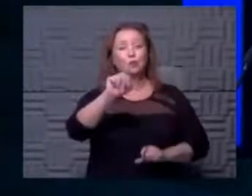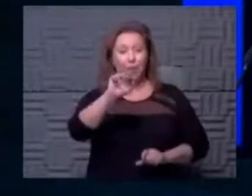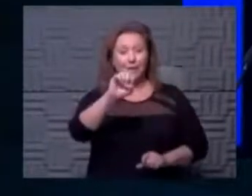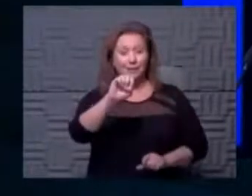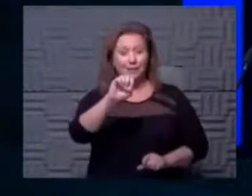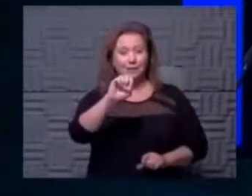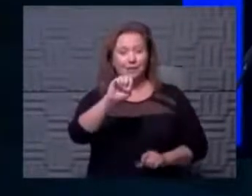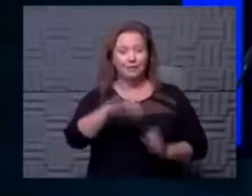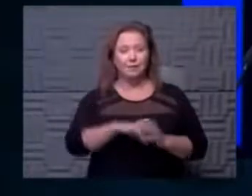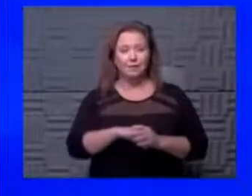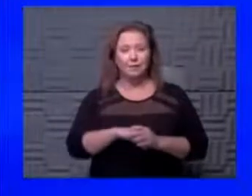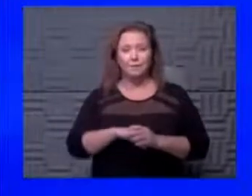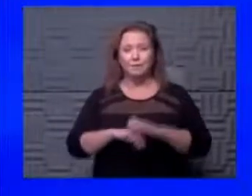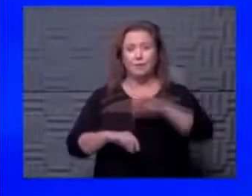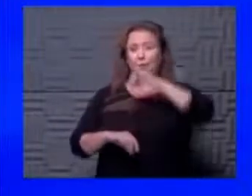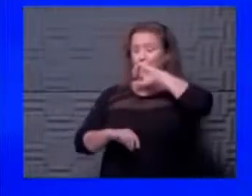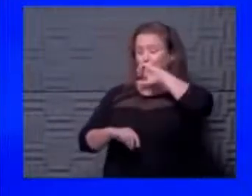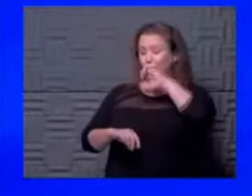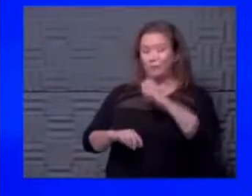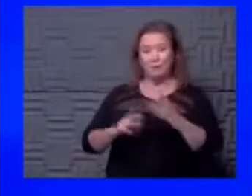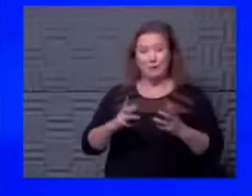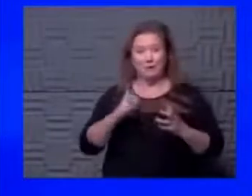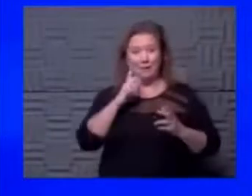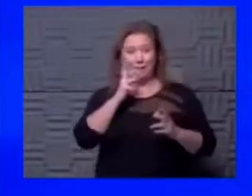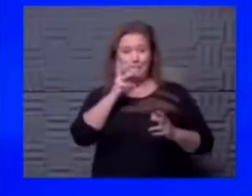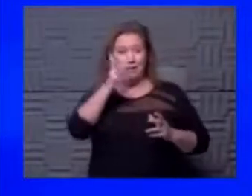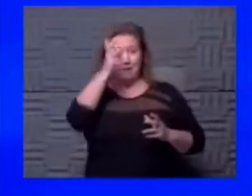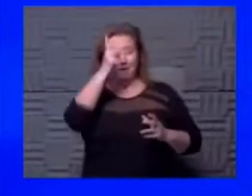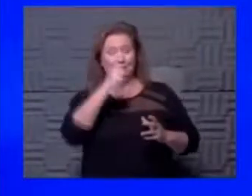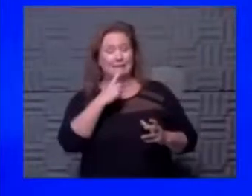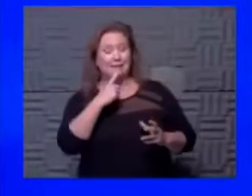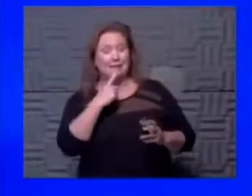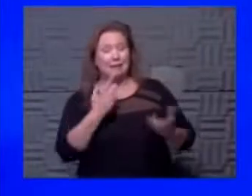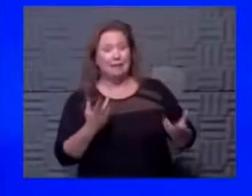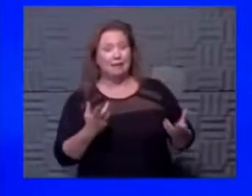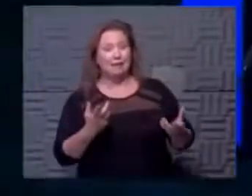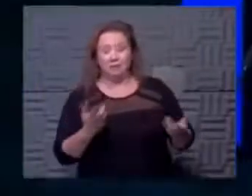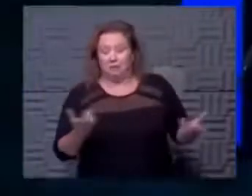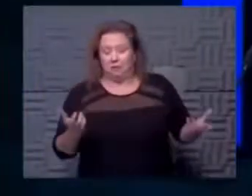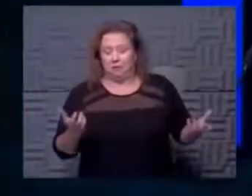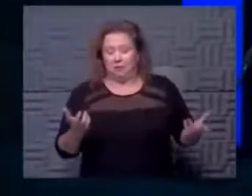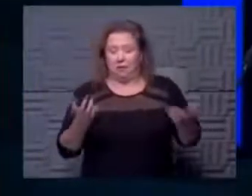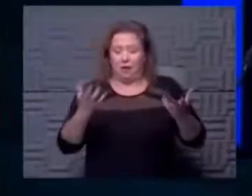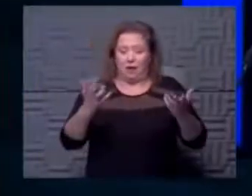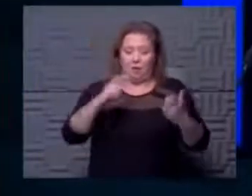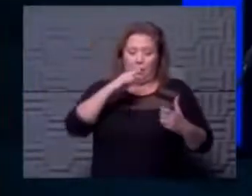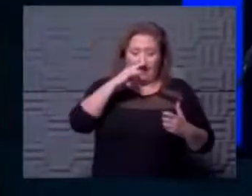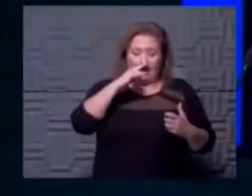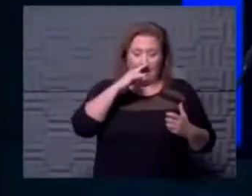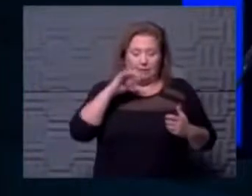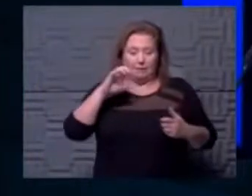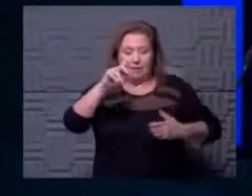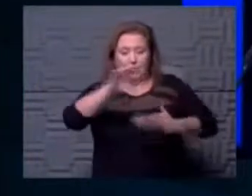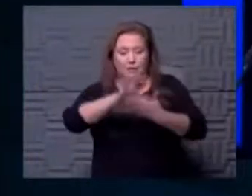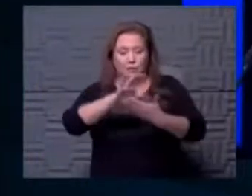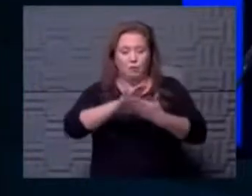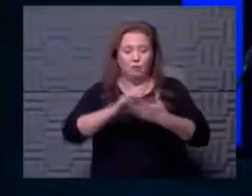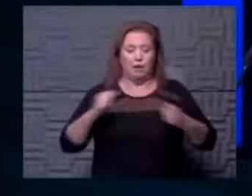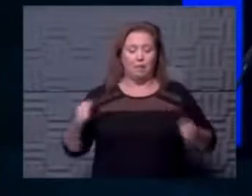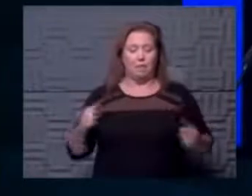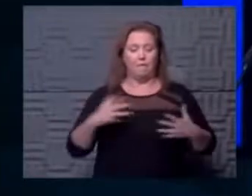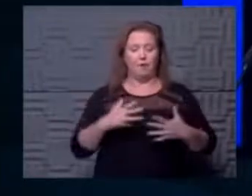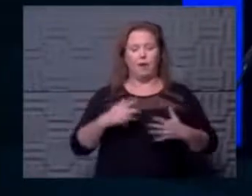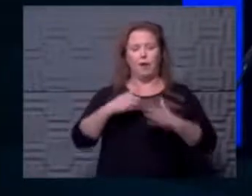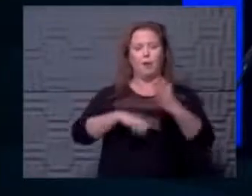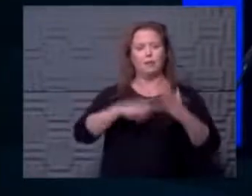days. Archbishop, I'm sure you have a lot of parents that say, I want my kids to be back in school, but I'm afraid. What